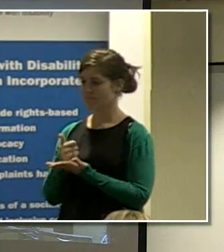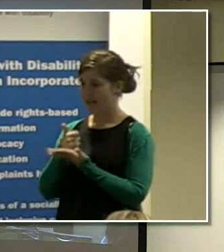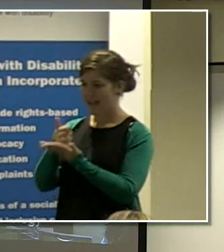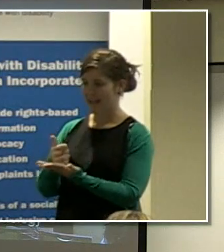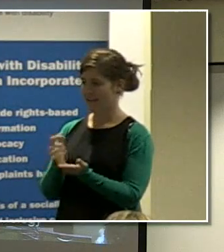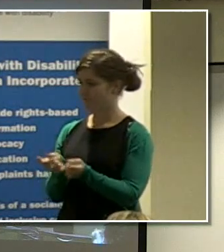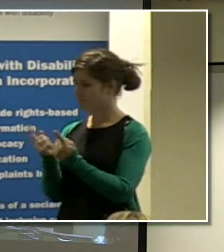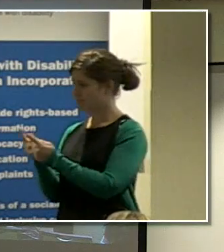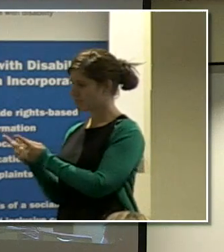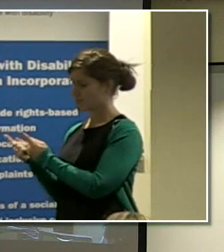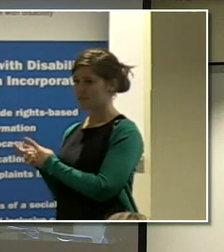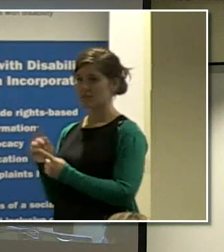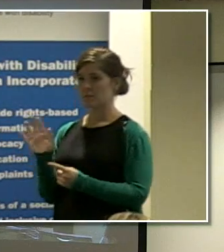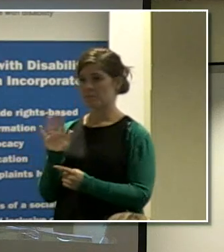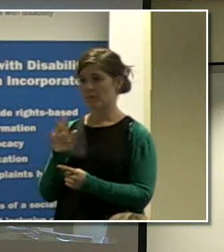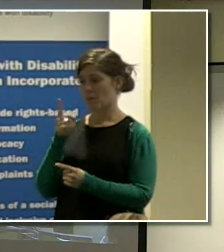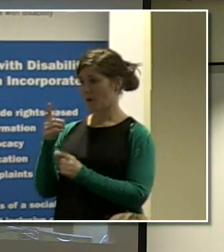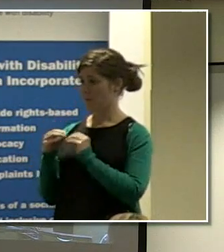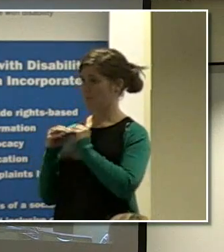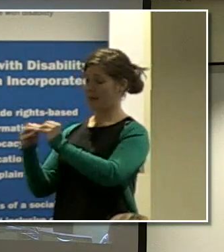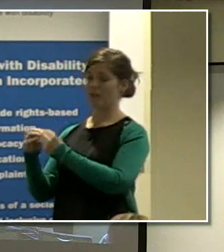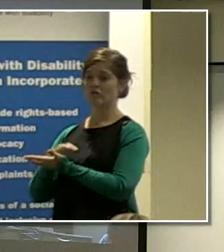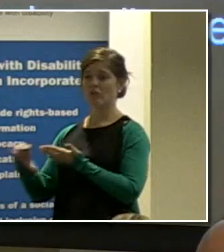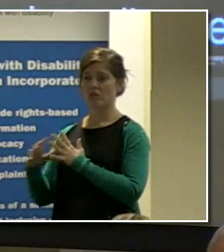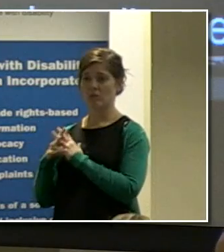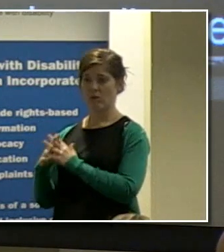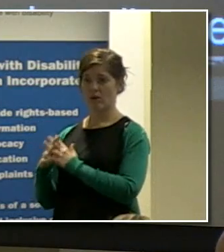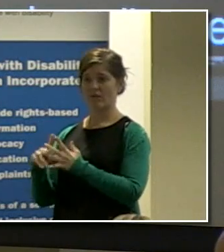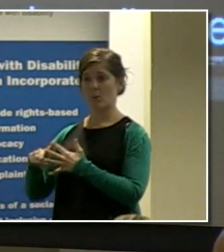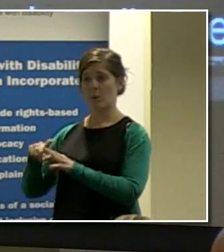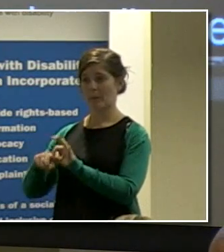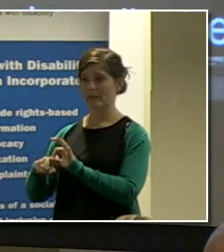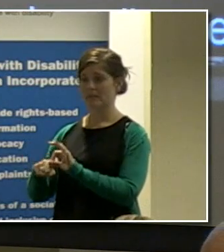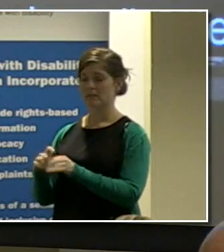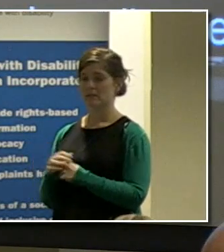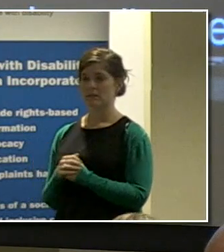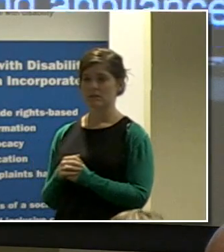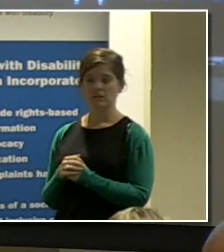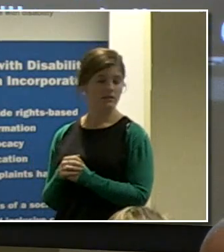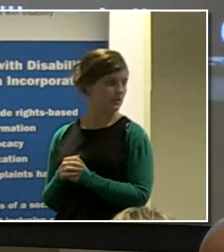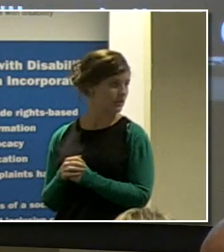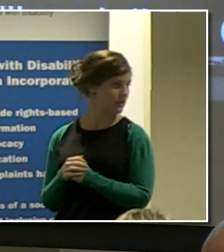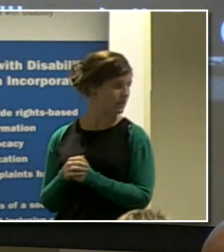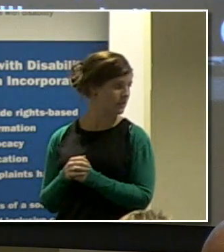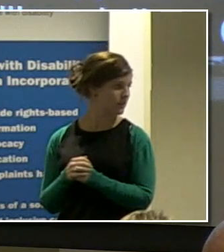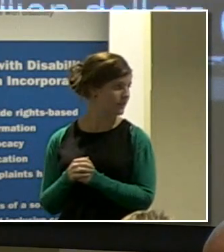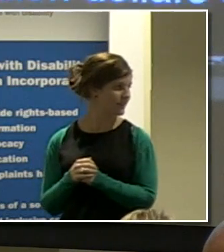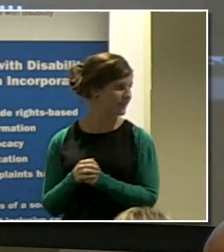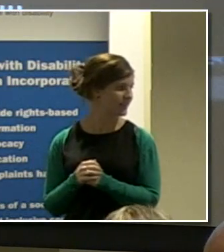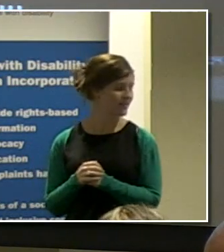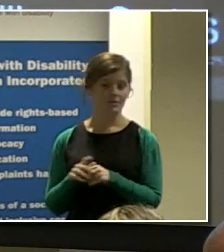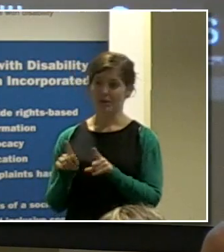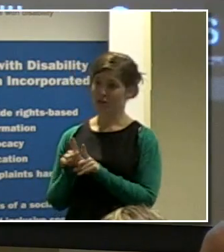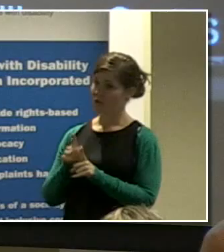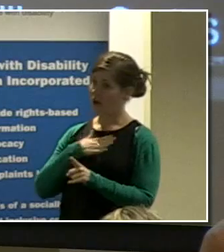appliances, is about $1 billion of the $20 billion, so it's a substantial amount. But if I could just say, because I'm quite proud of